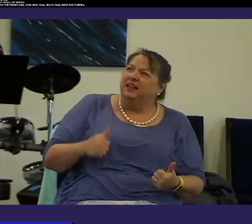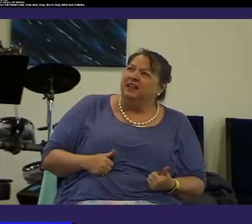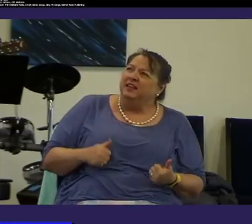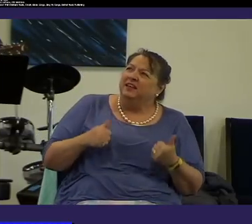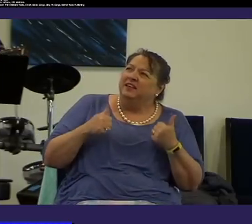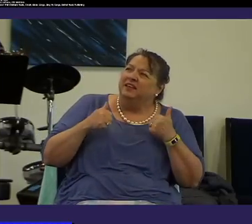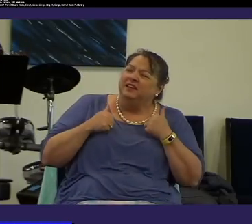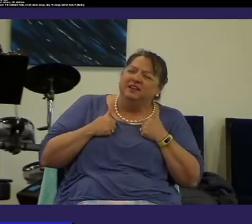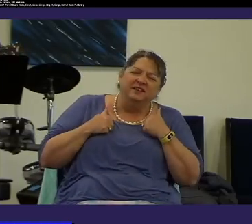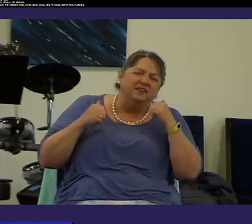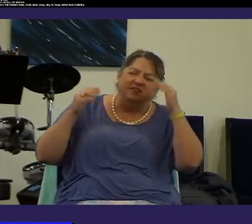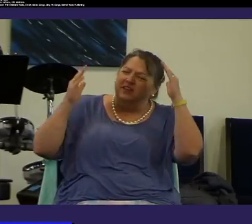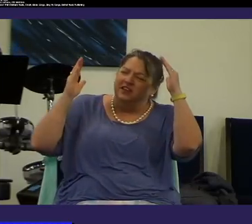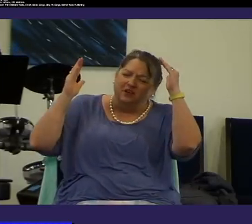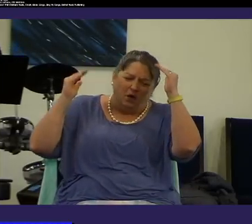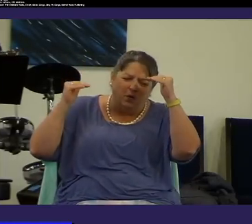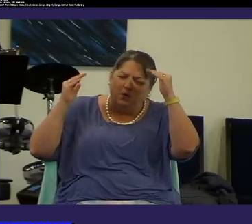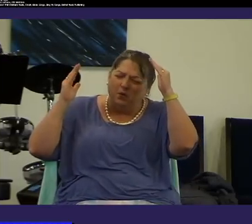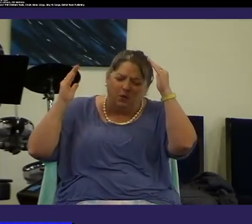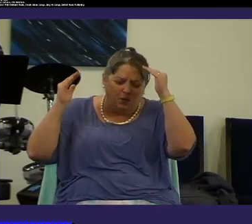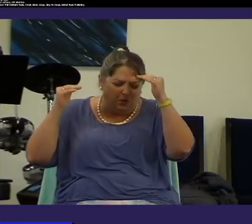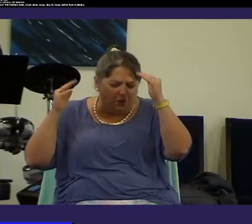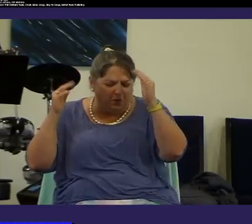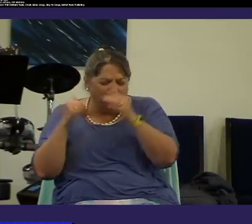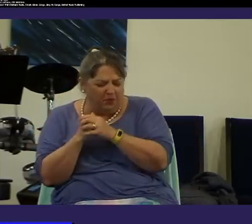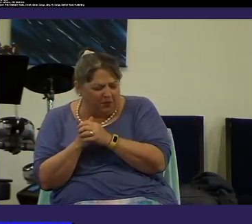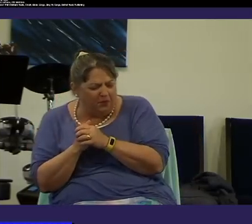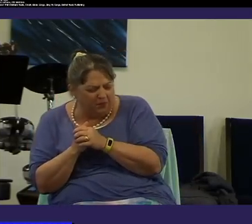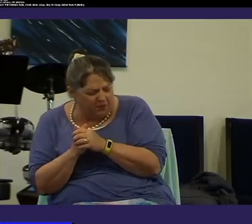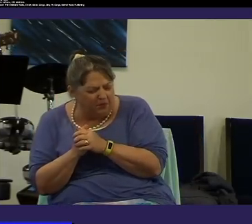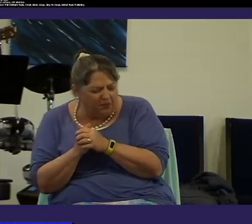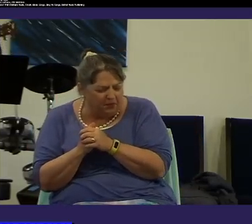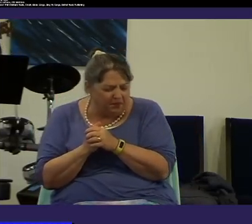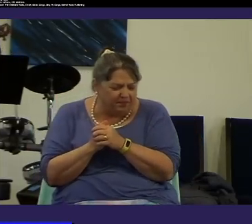my living hope.